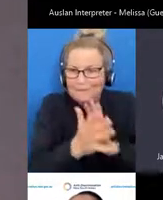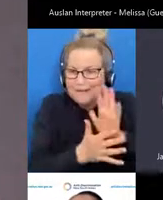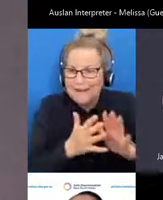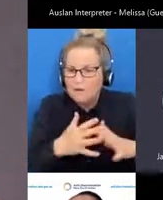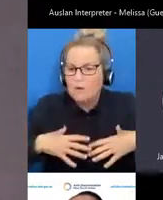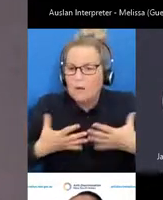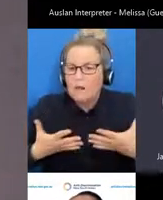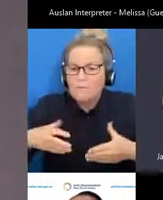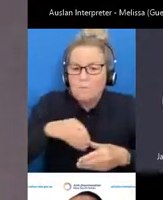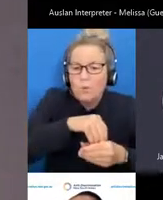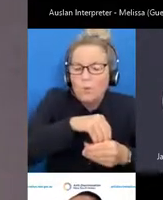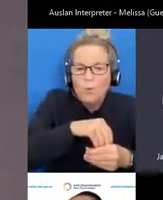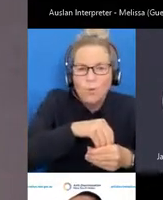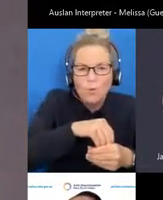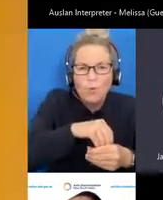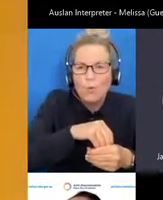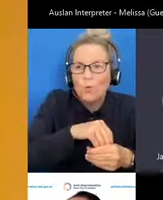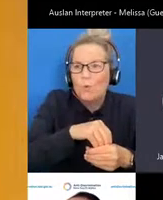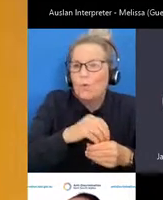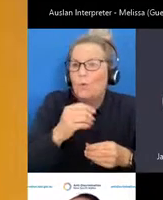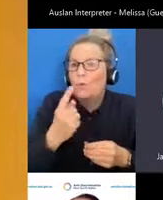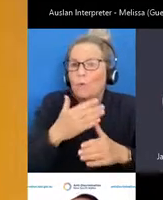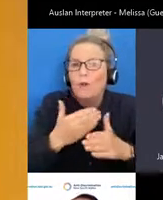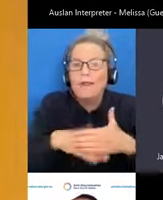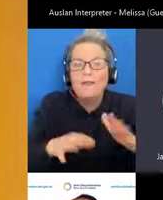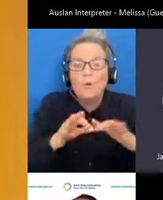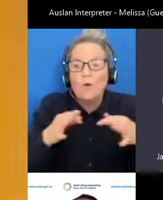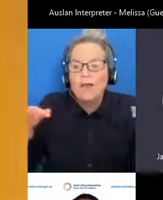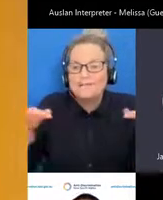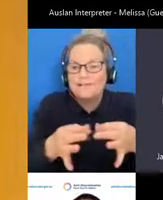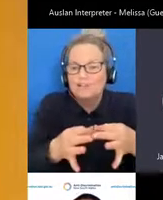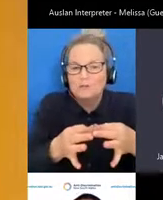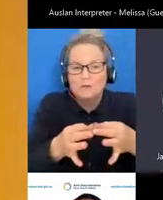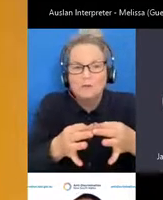including, you know, people within our organisation